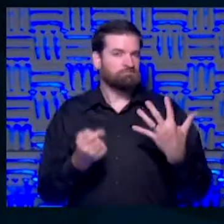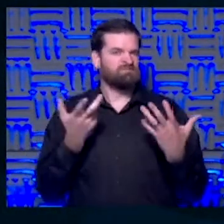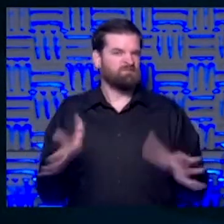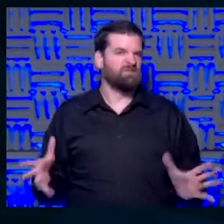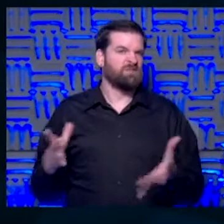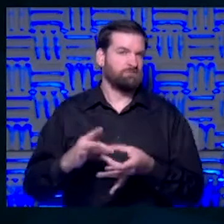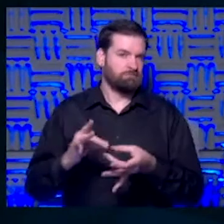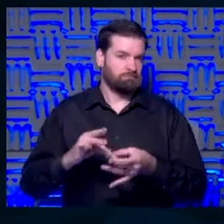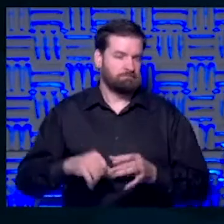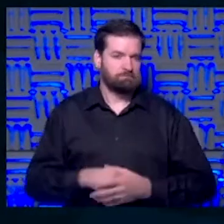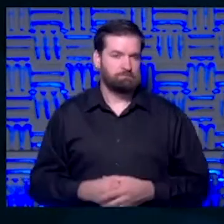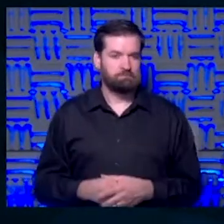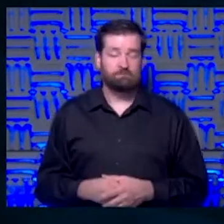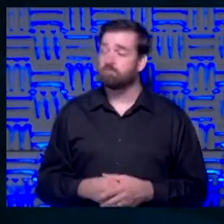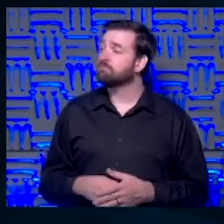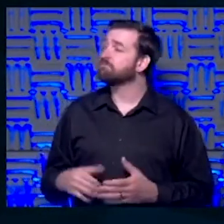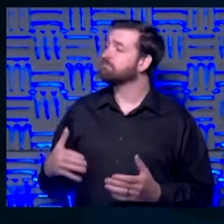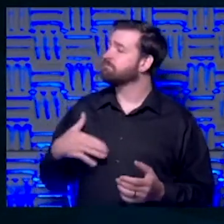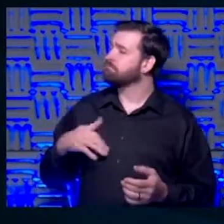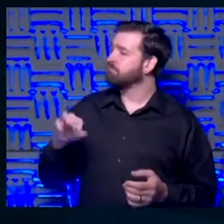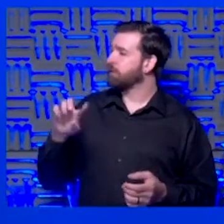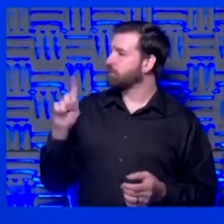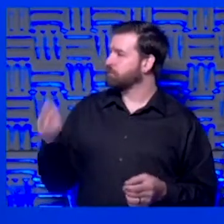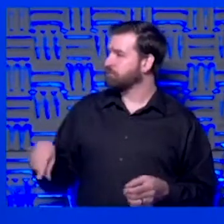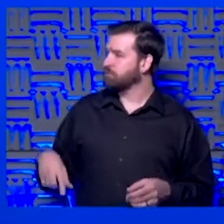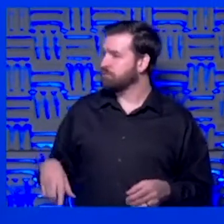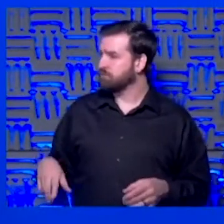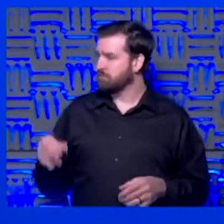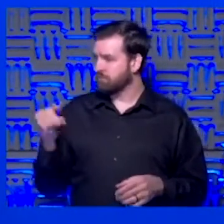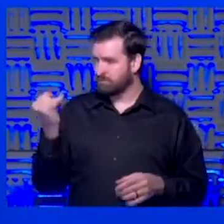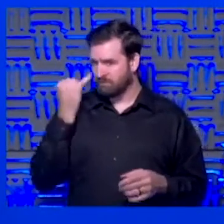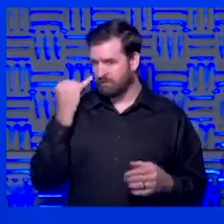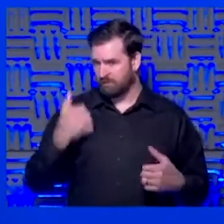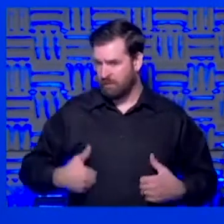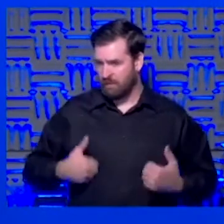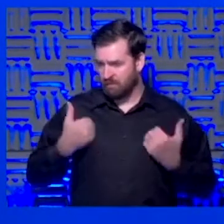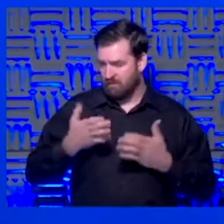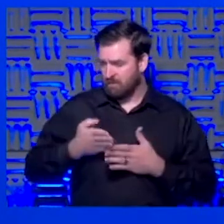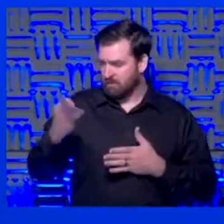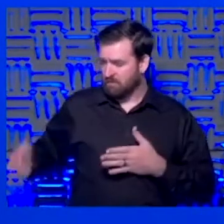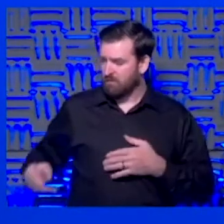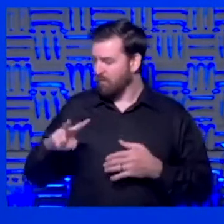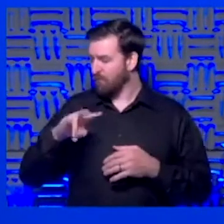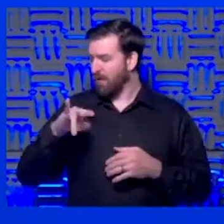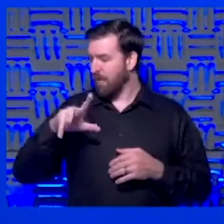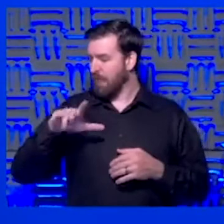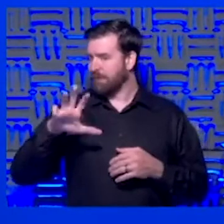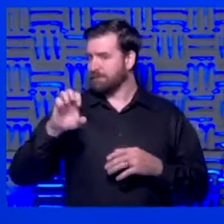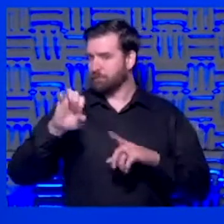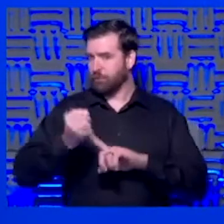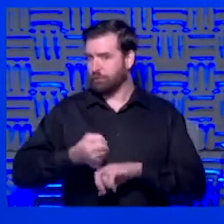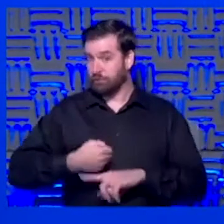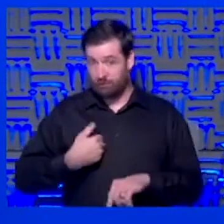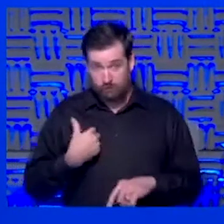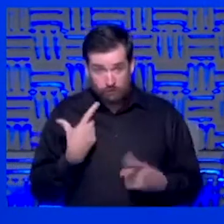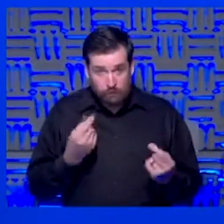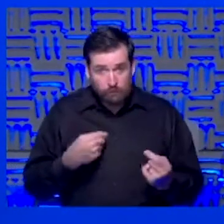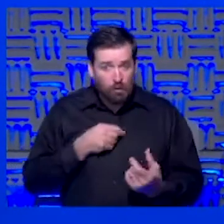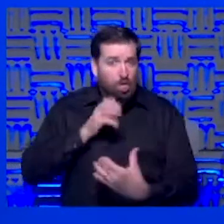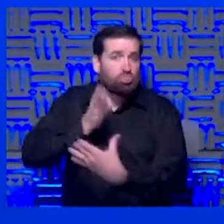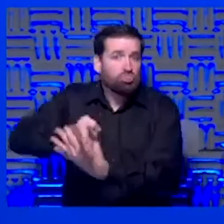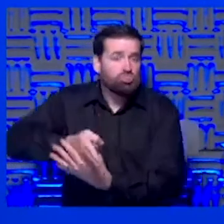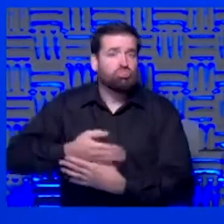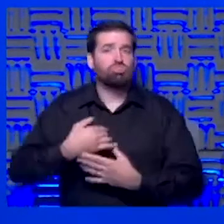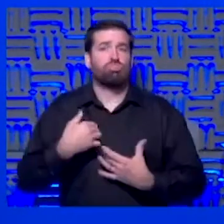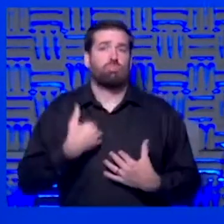previously. Then I guess my question is just if I'm living next door to somebody who I think is in a violent situation, what am I supposed to do? Do I butt in? Do I make